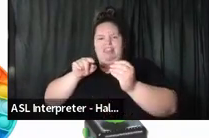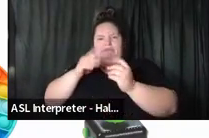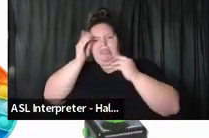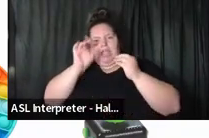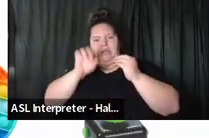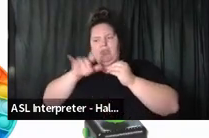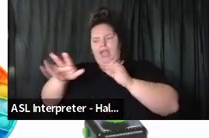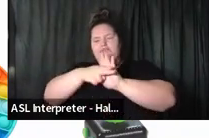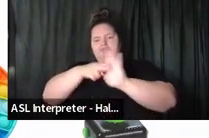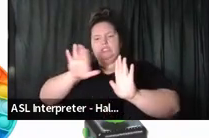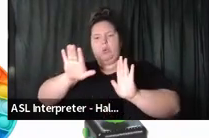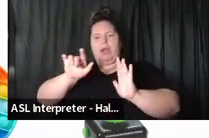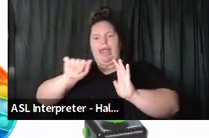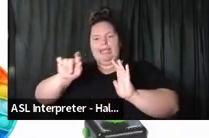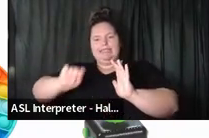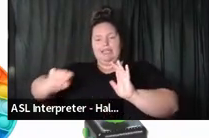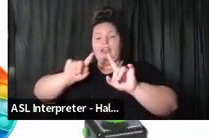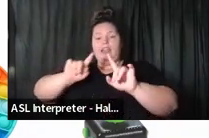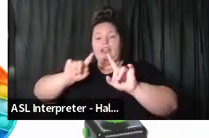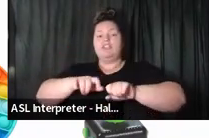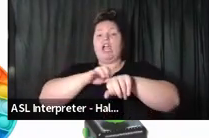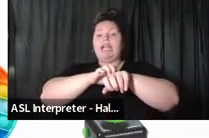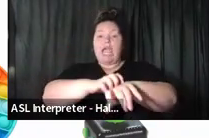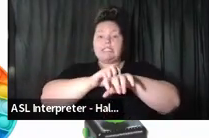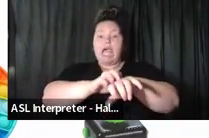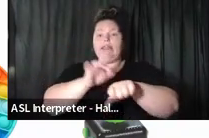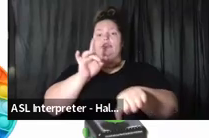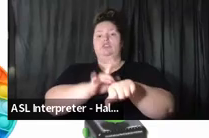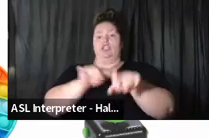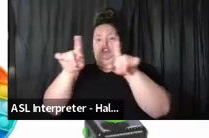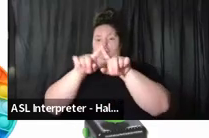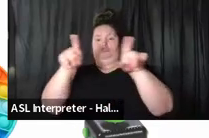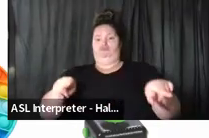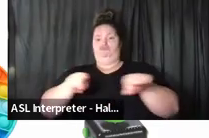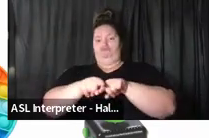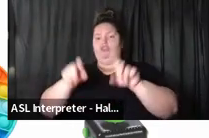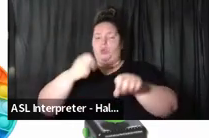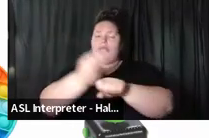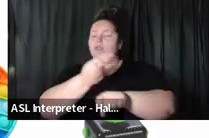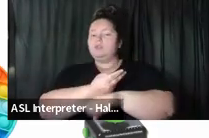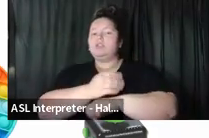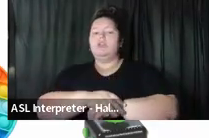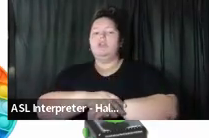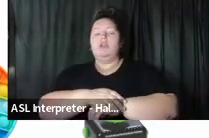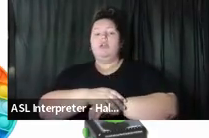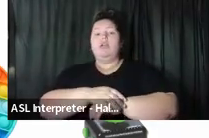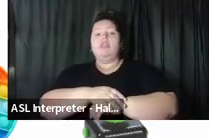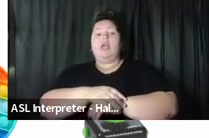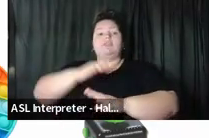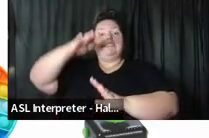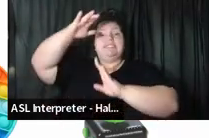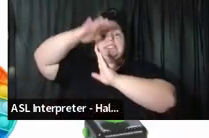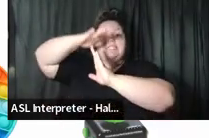tactile touchscreen devices that you can use for that sensory with touch. And then at the top of the screen is our